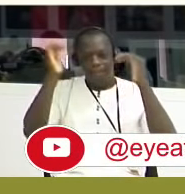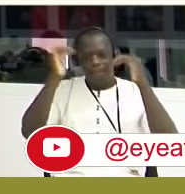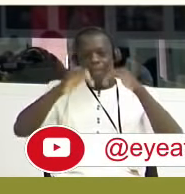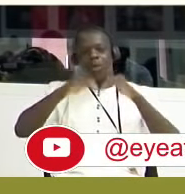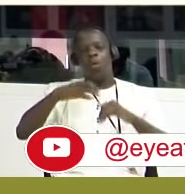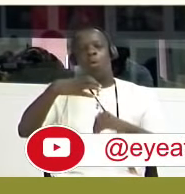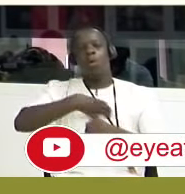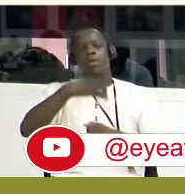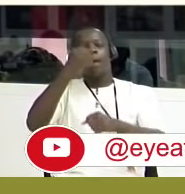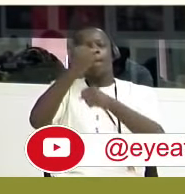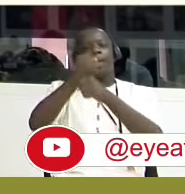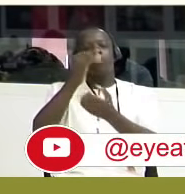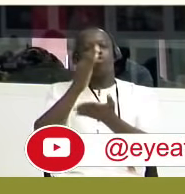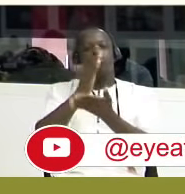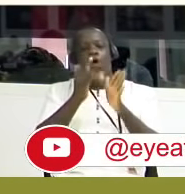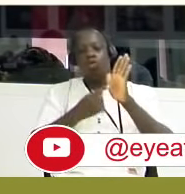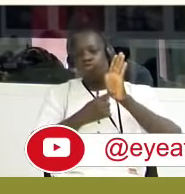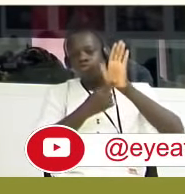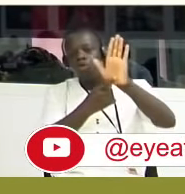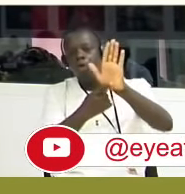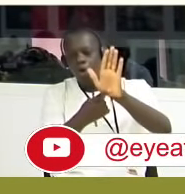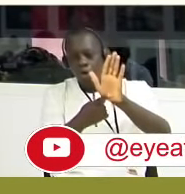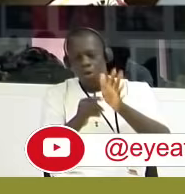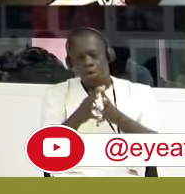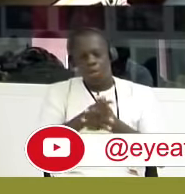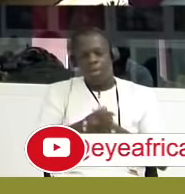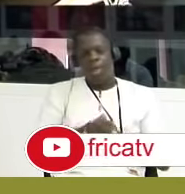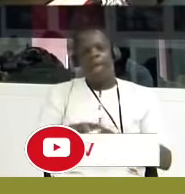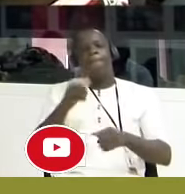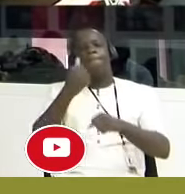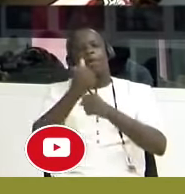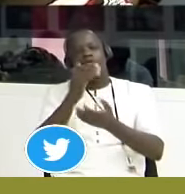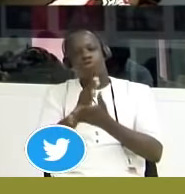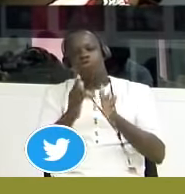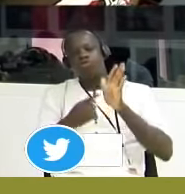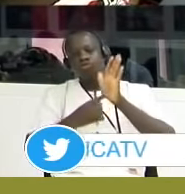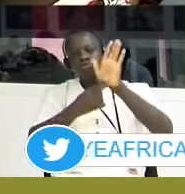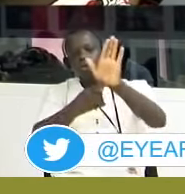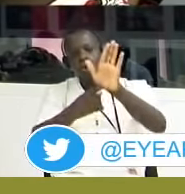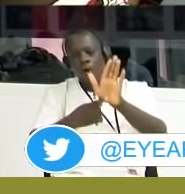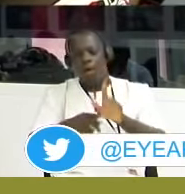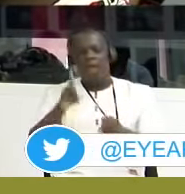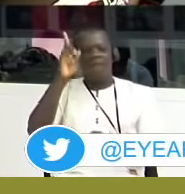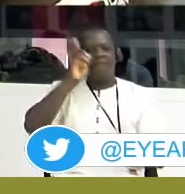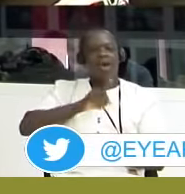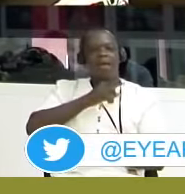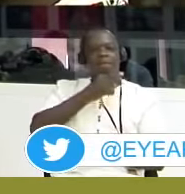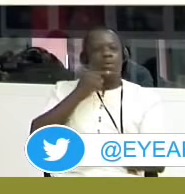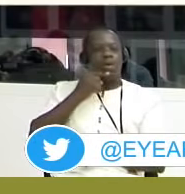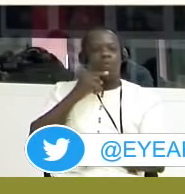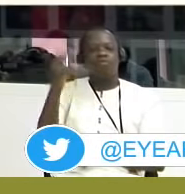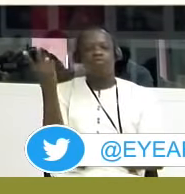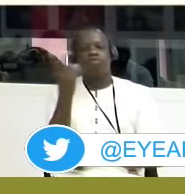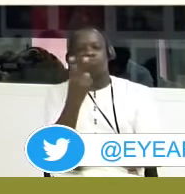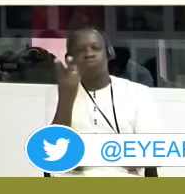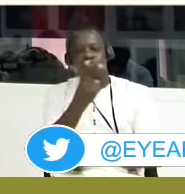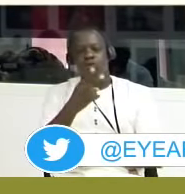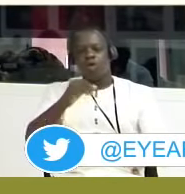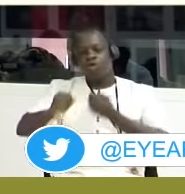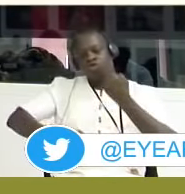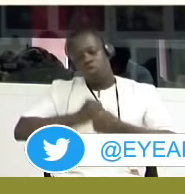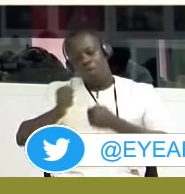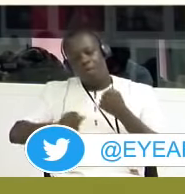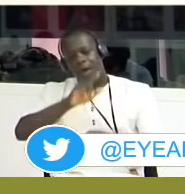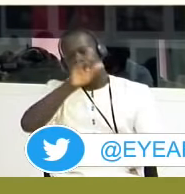reassure the parents of the two victims, as well as the